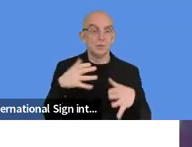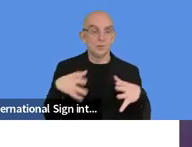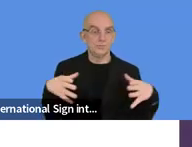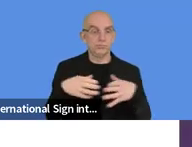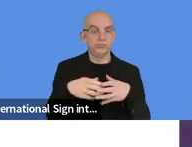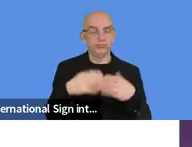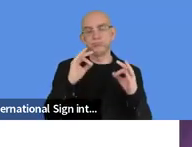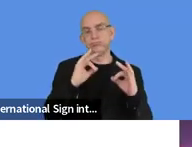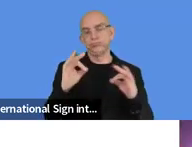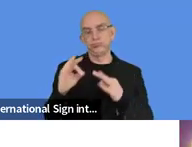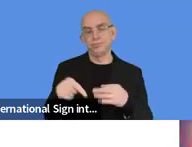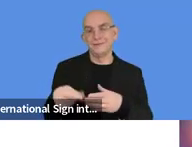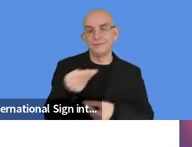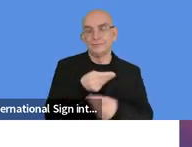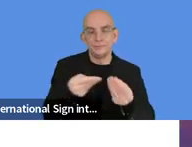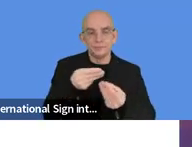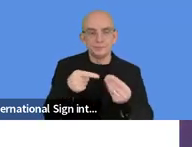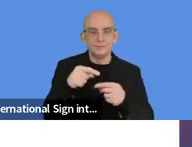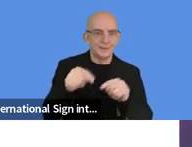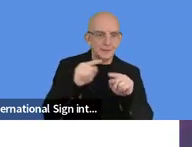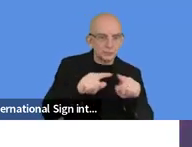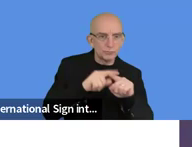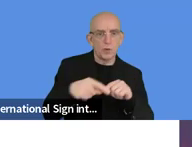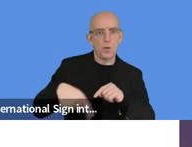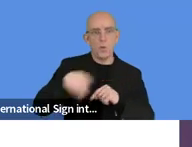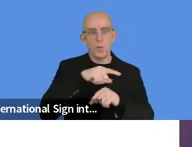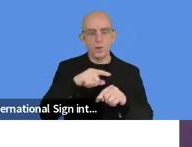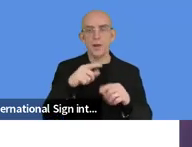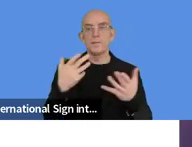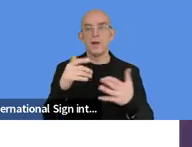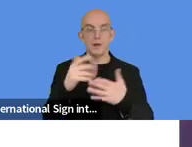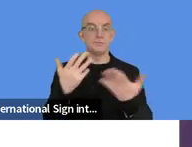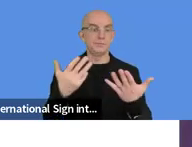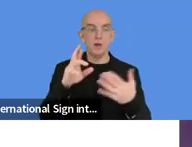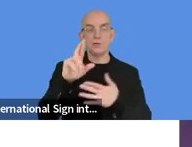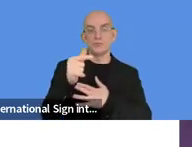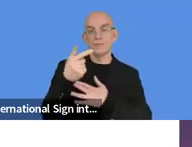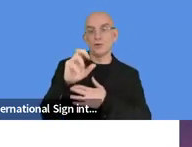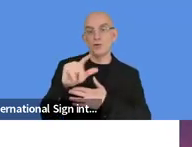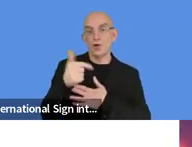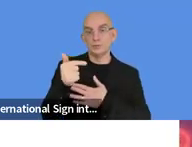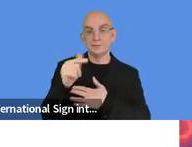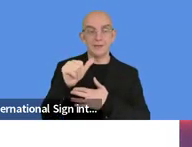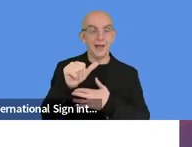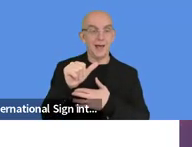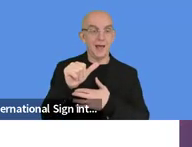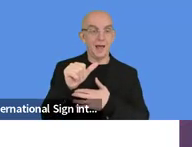this whole thing going, project manager extraordinaire, and as of this year, my business partner, which is also